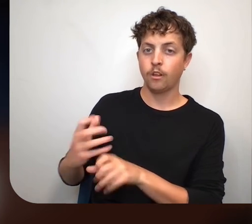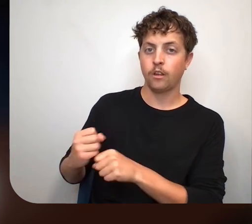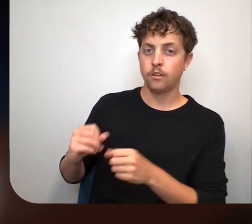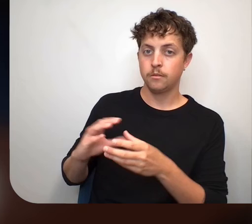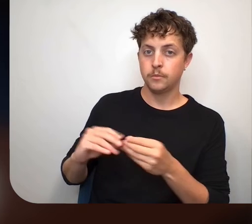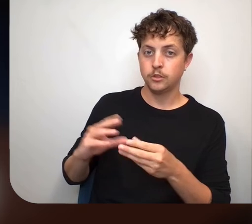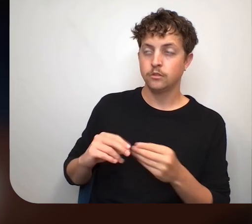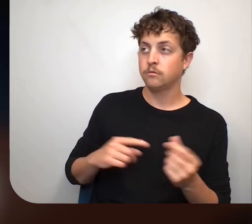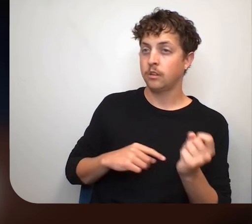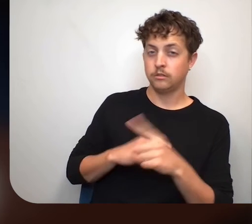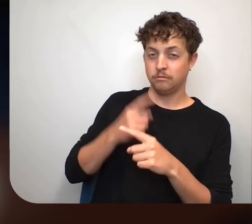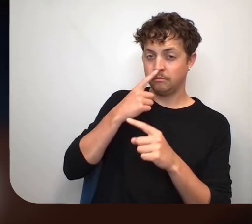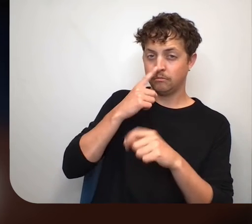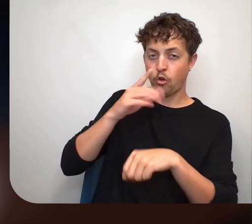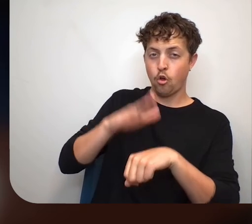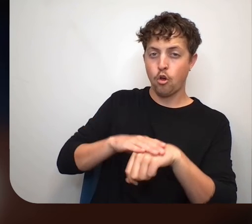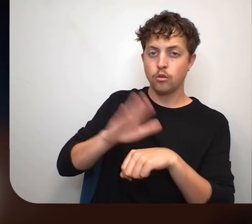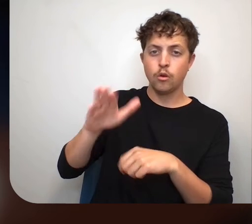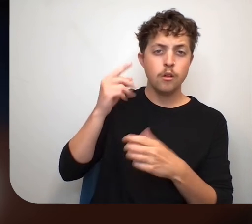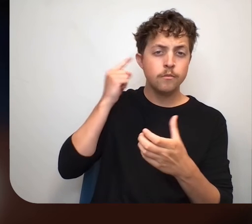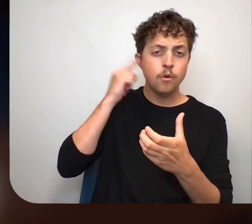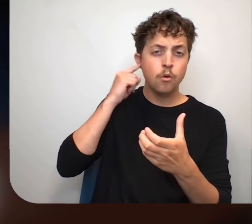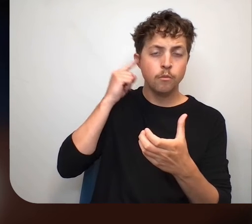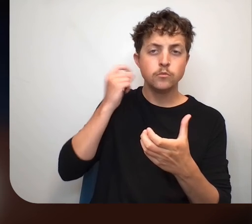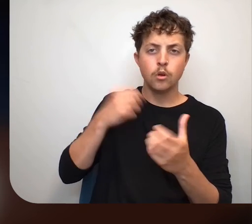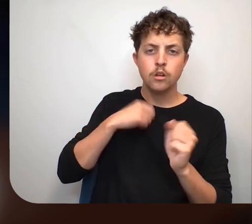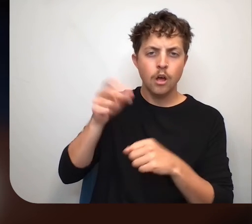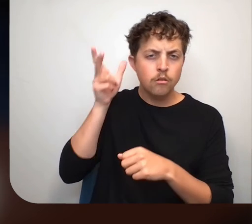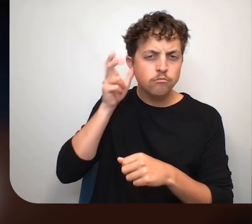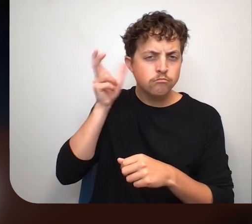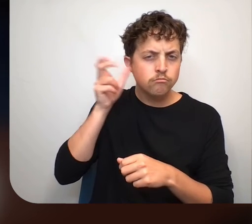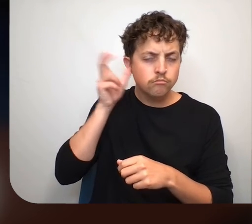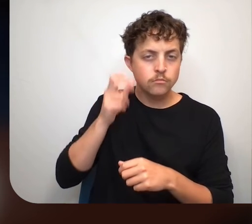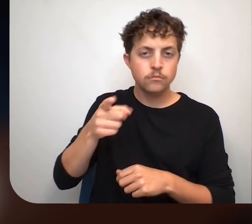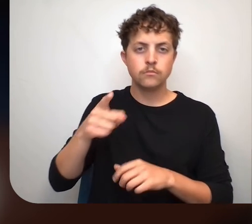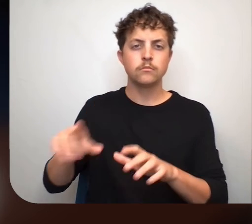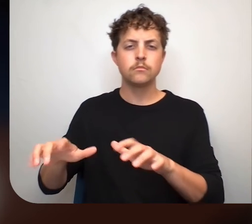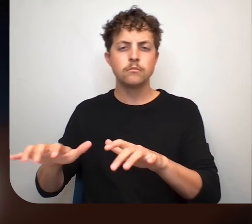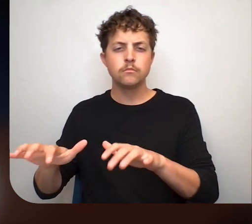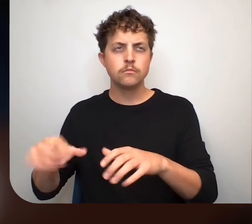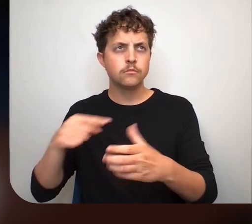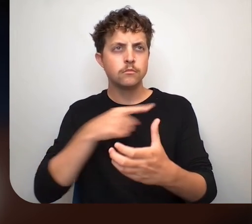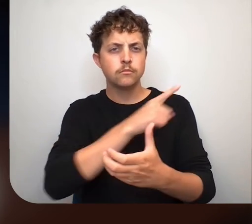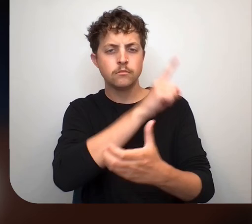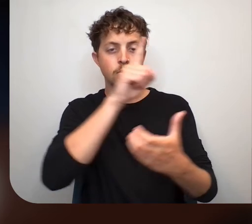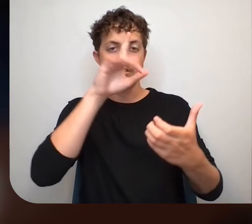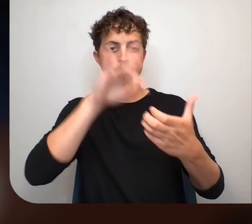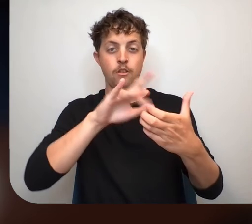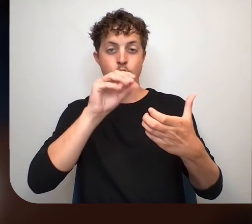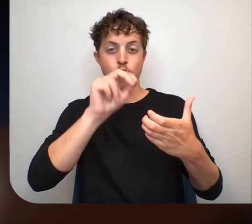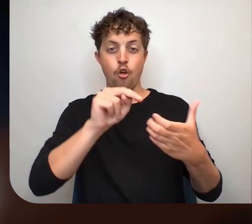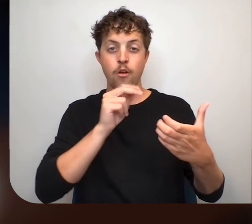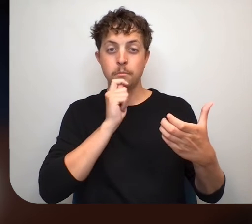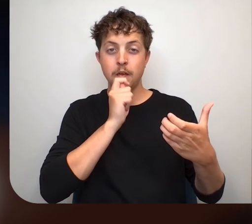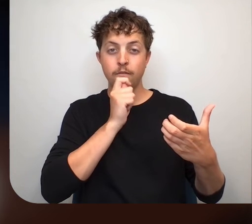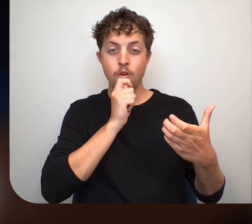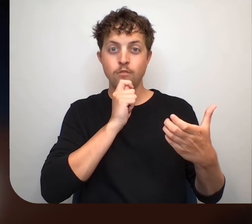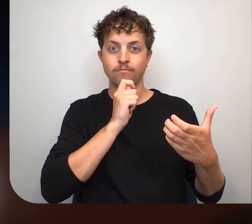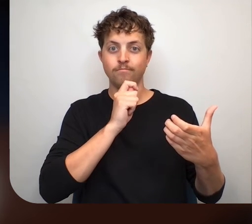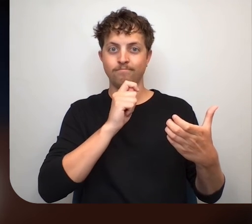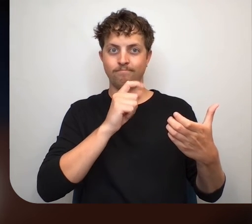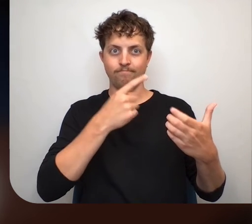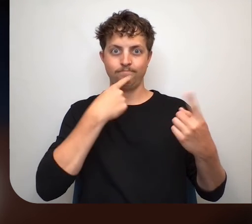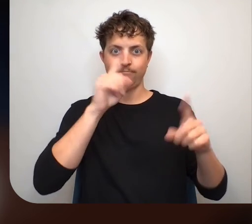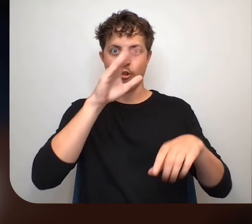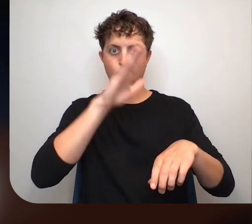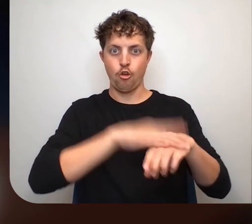Can you enable the microphone so I can hear your surroundings? You select the microphone button in the header and wait. Microphone is enabled.